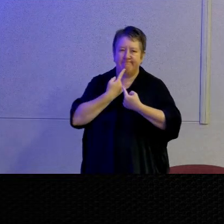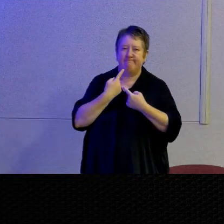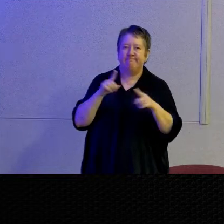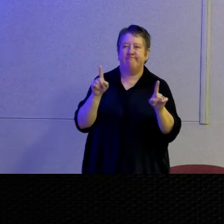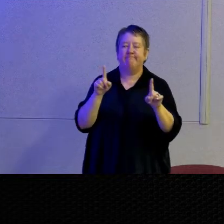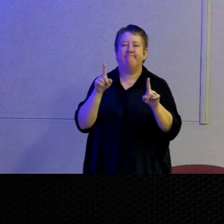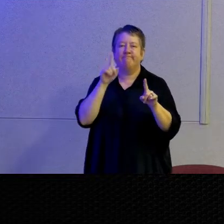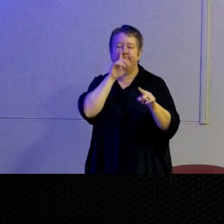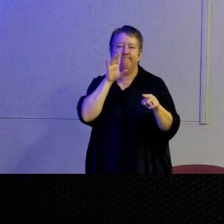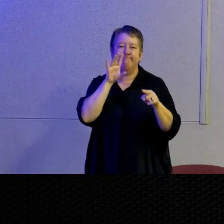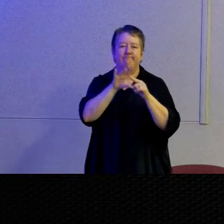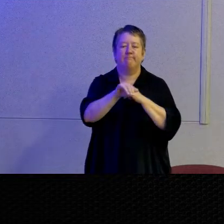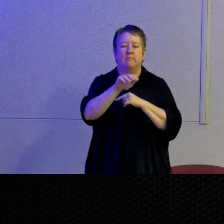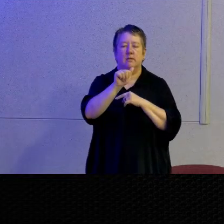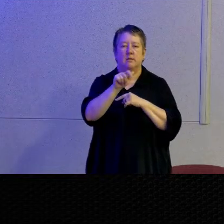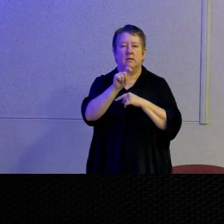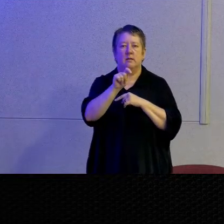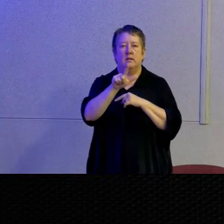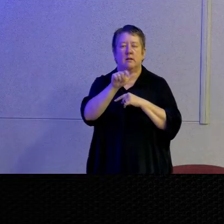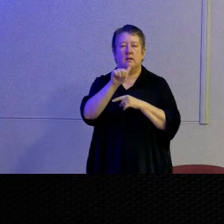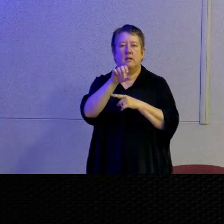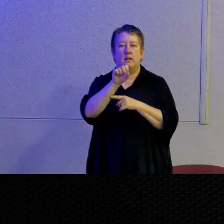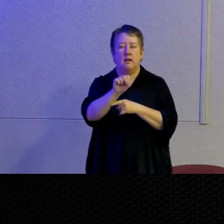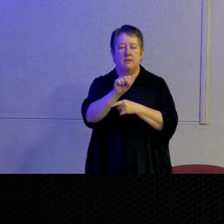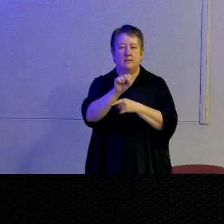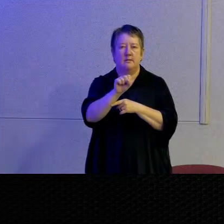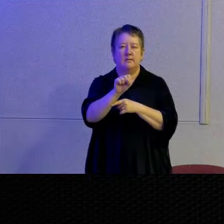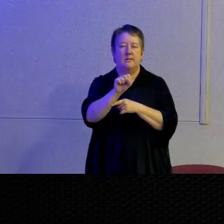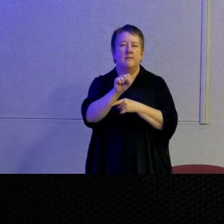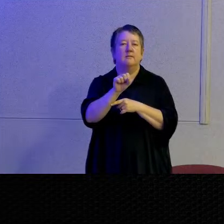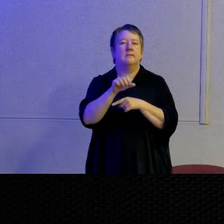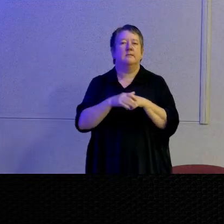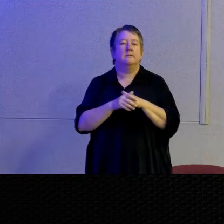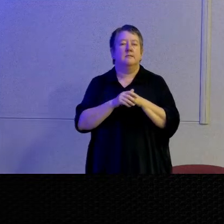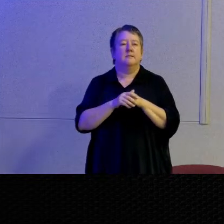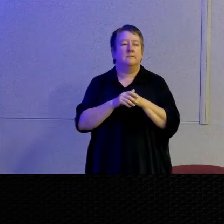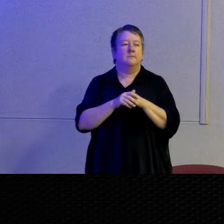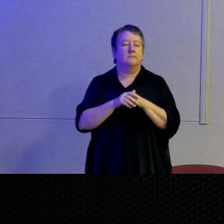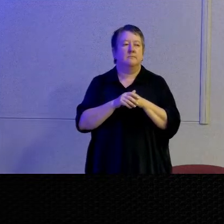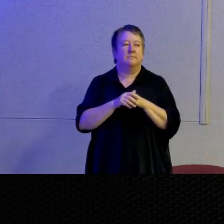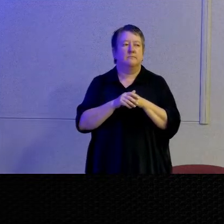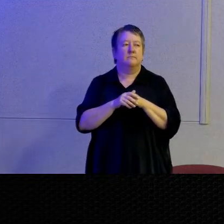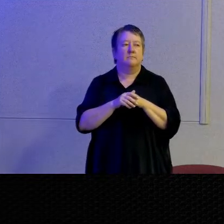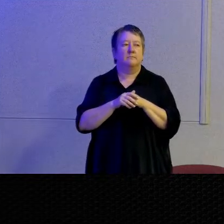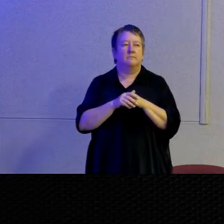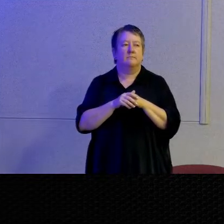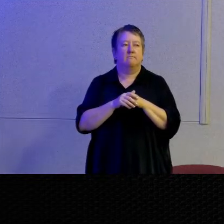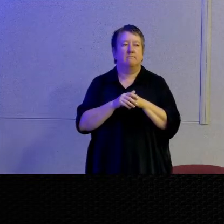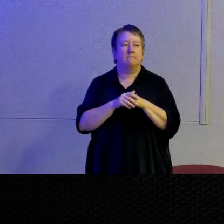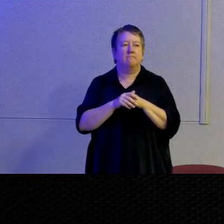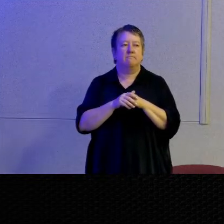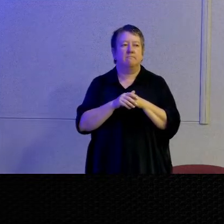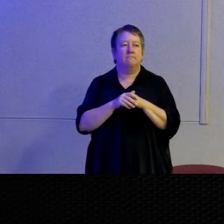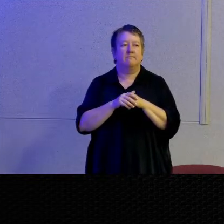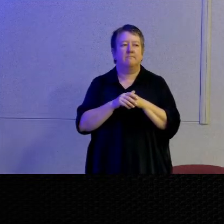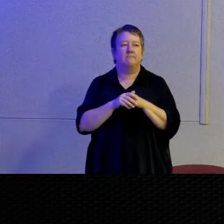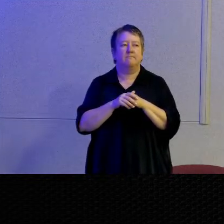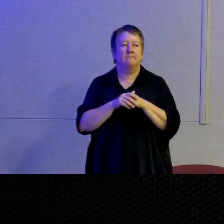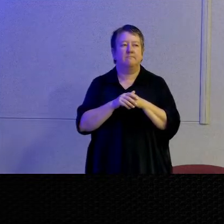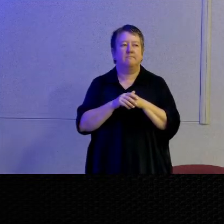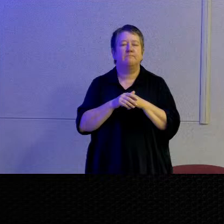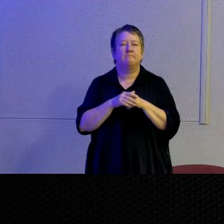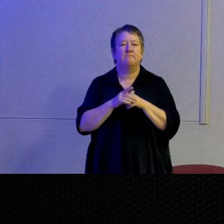Atlas of the Higgs boson. They passed the 5 sigma mark. And of course, this leading to the ultimate